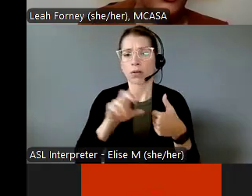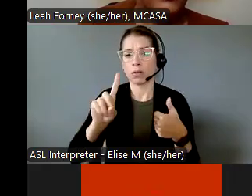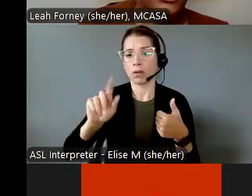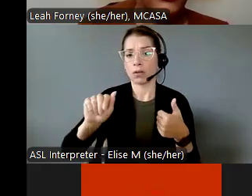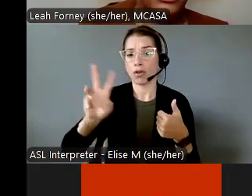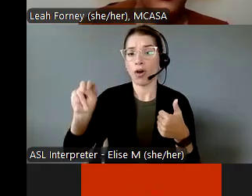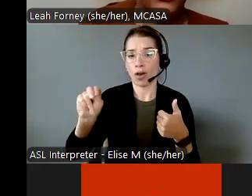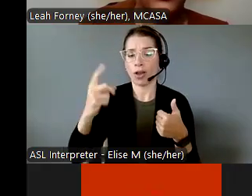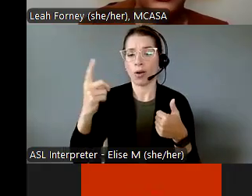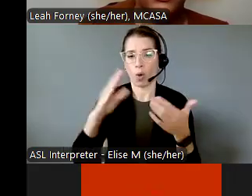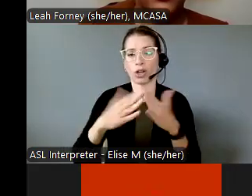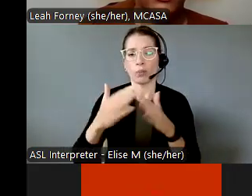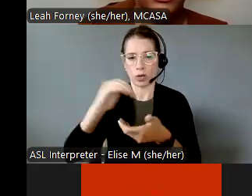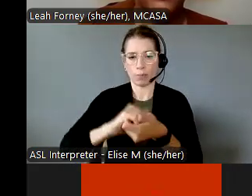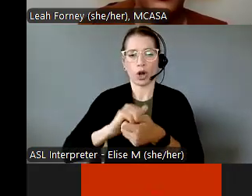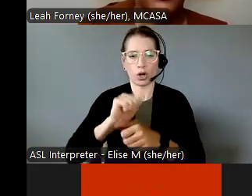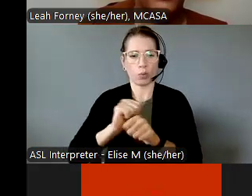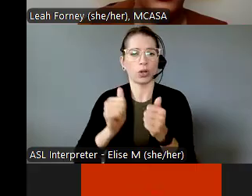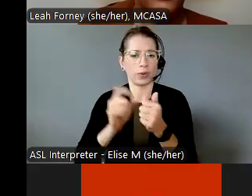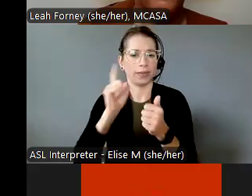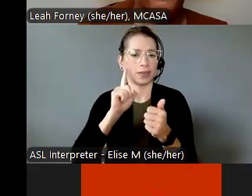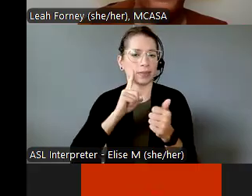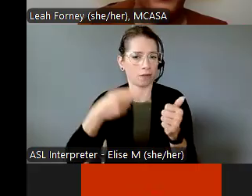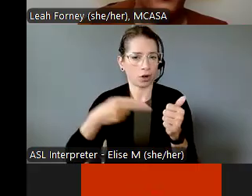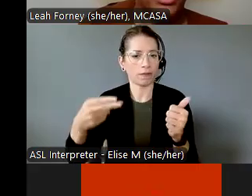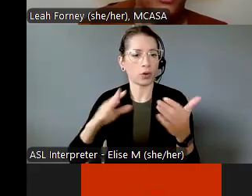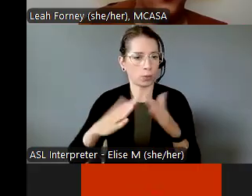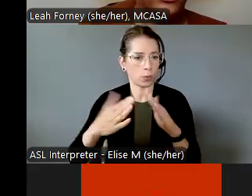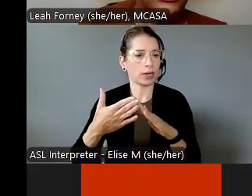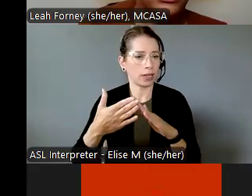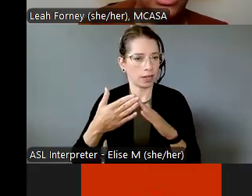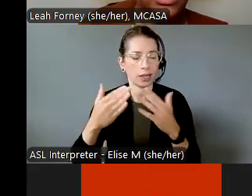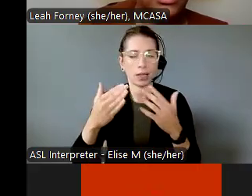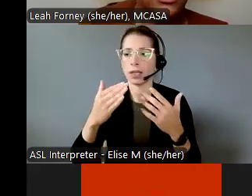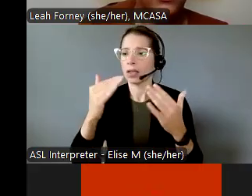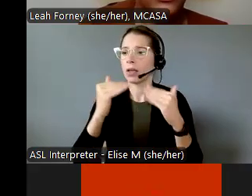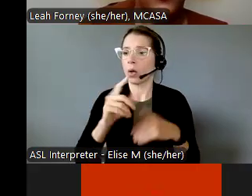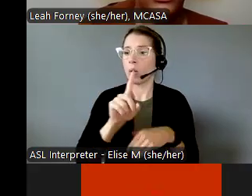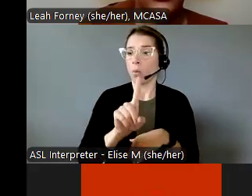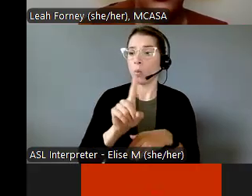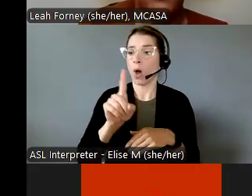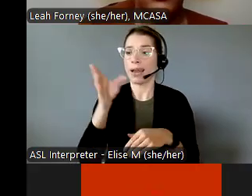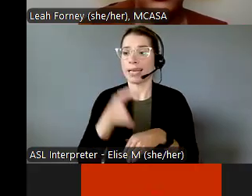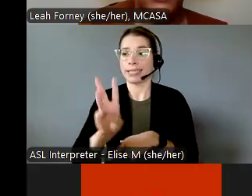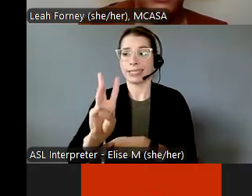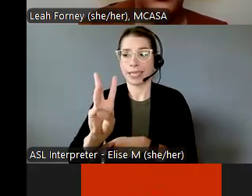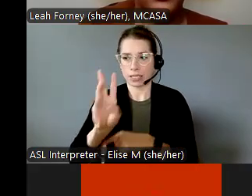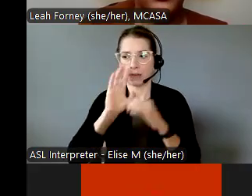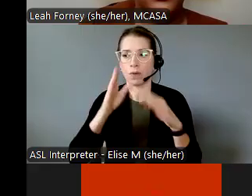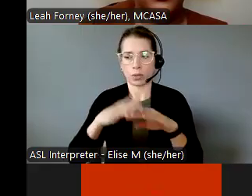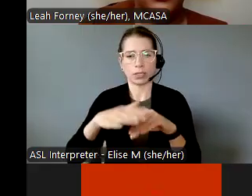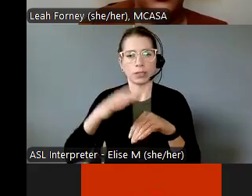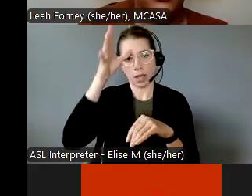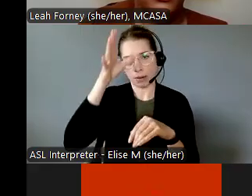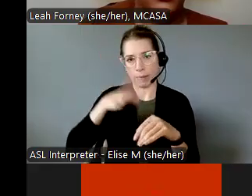of our community partners that works with the deaf and hard of hearing community. We have 1 in 6, which focuses on male